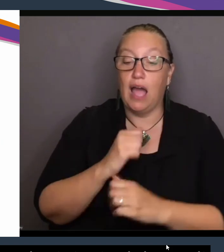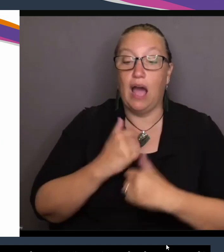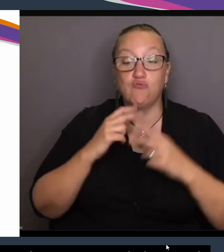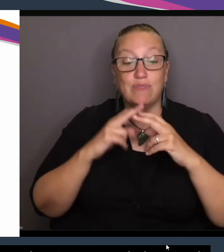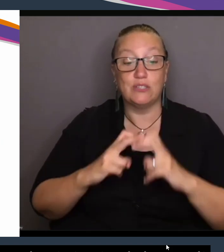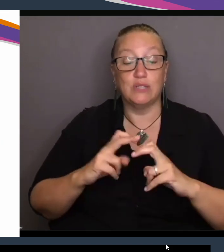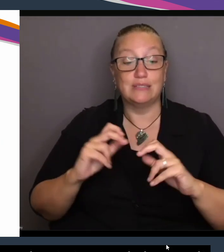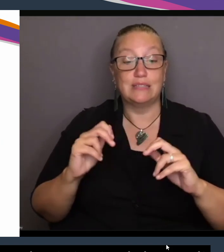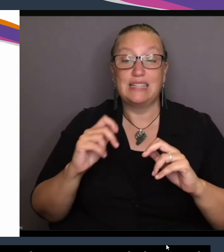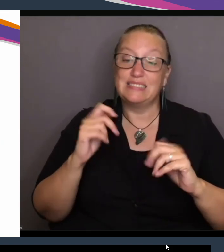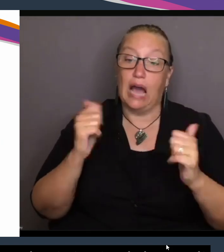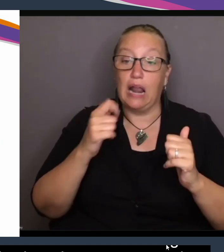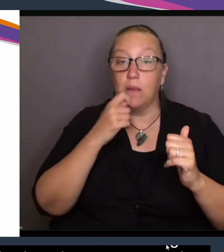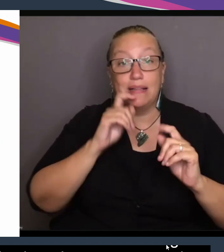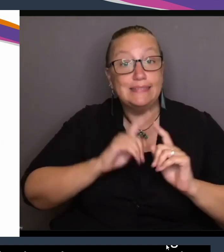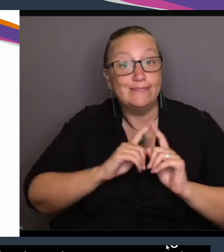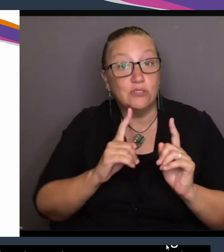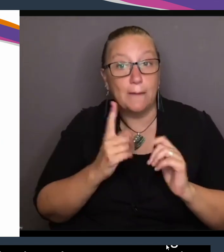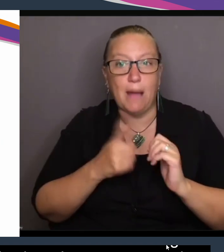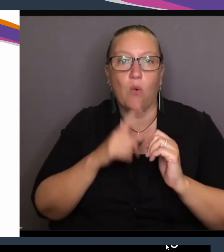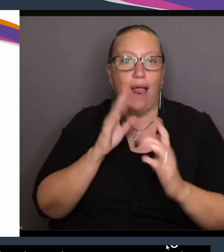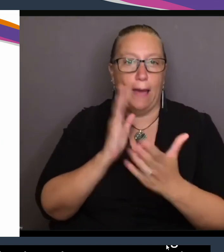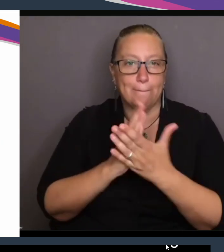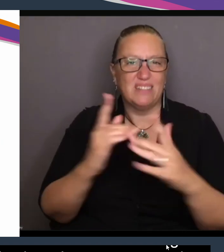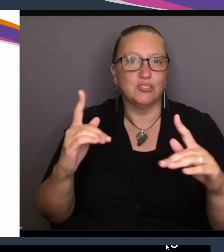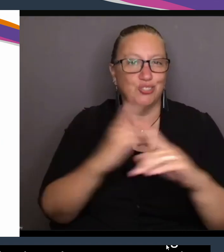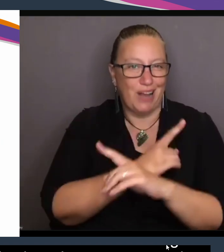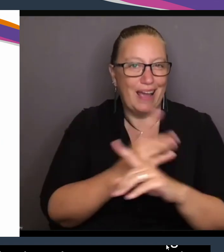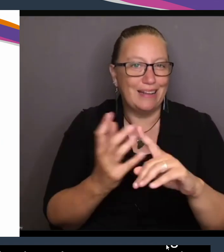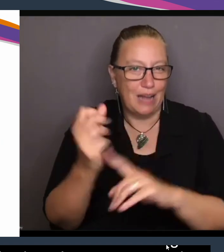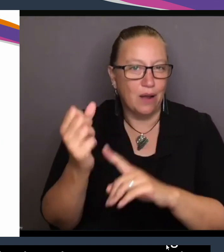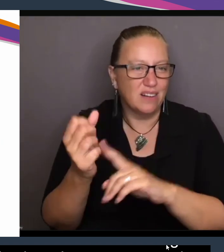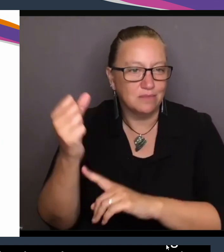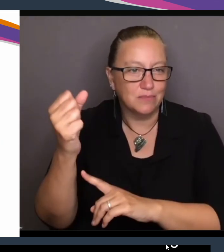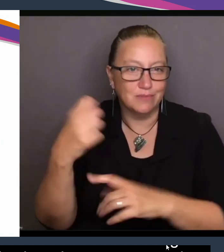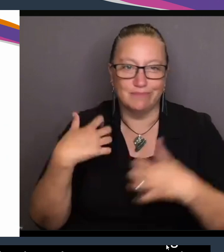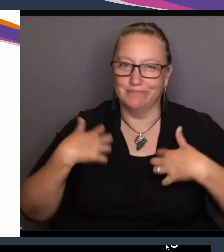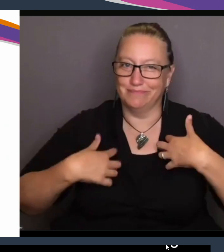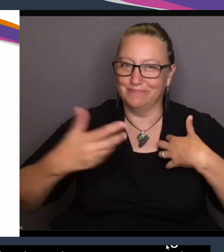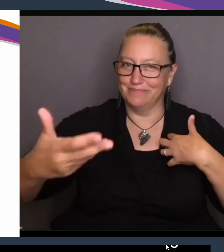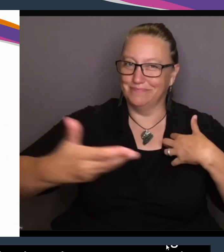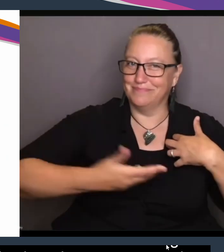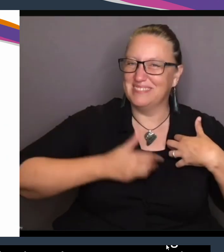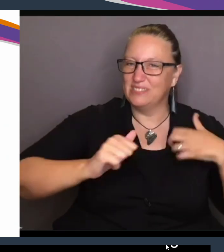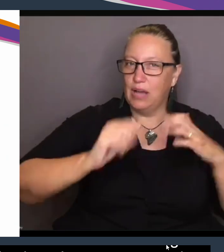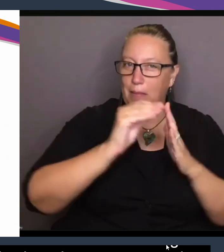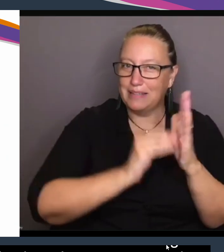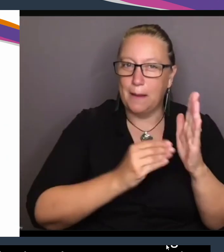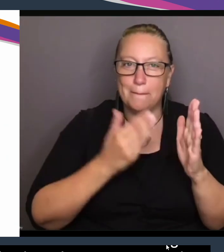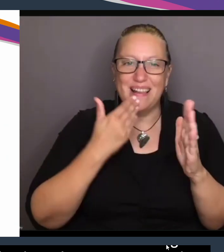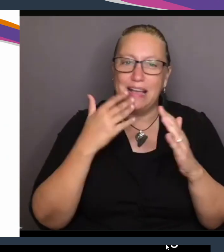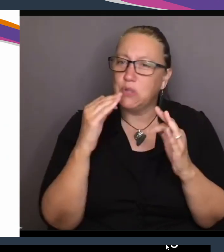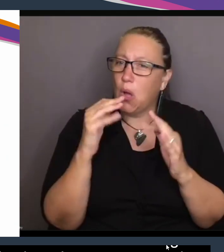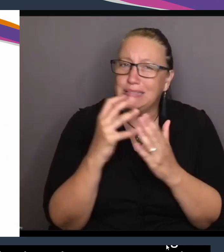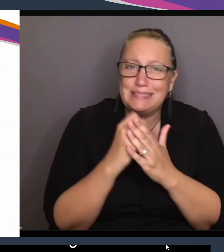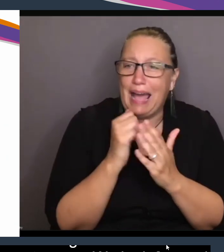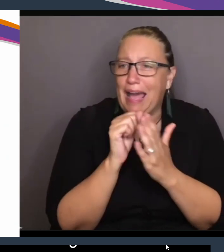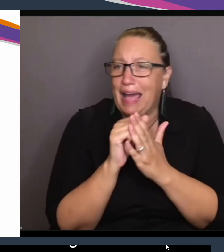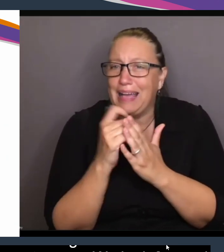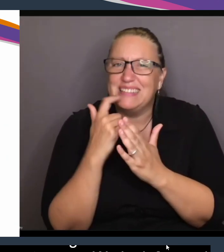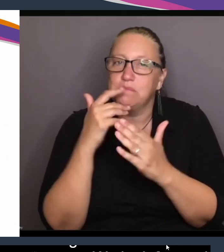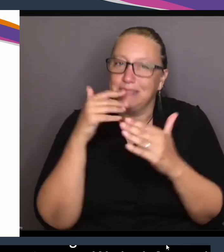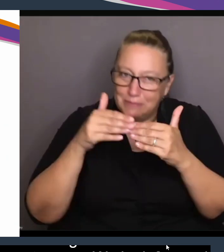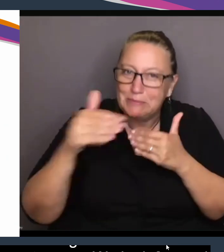to seeing your ambitious applications, and thank you, and we look forward to working with many of you over the coming months.